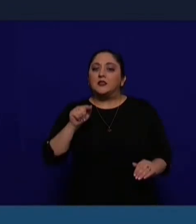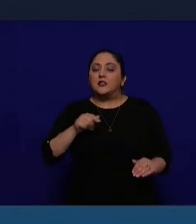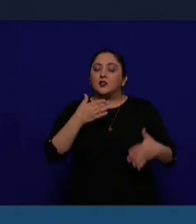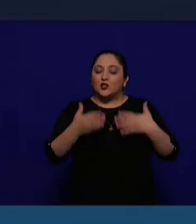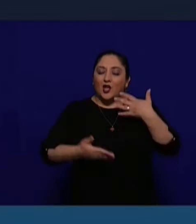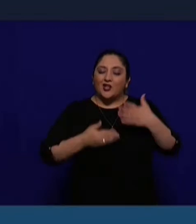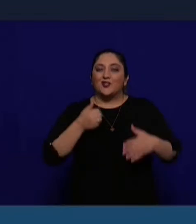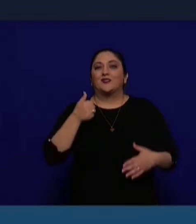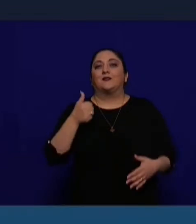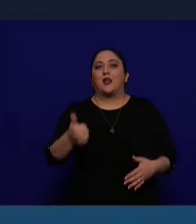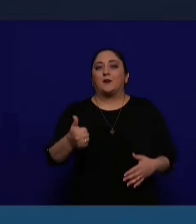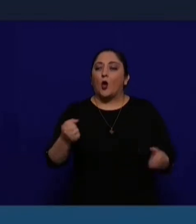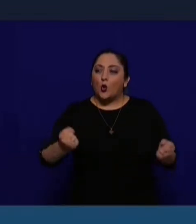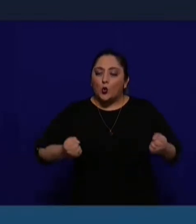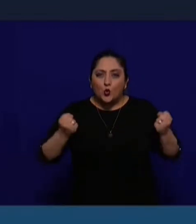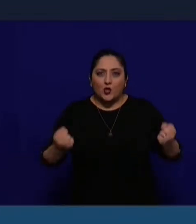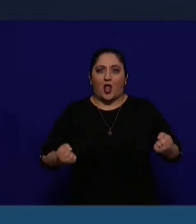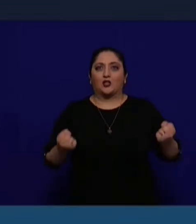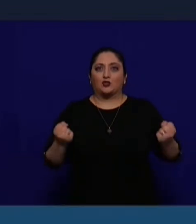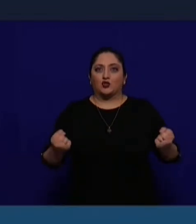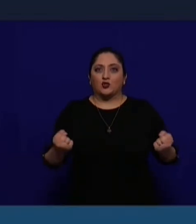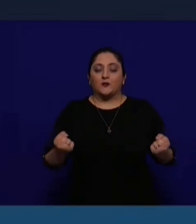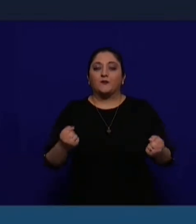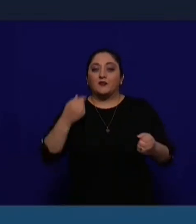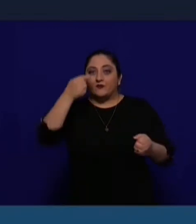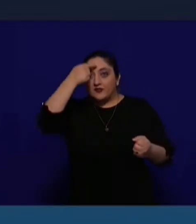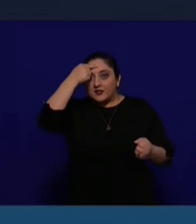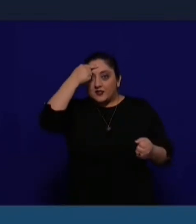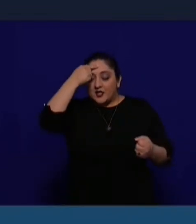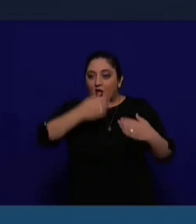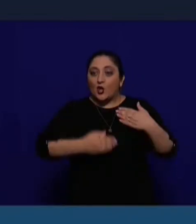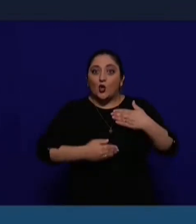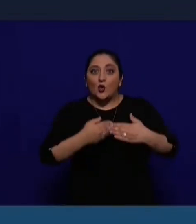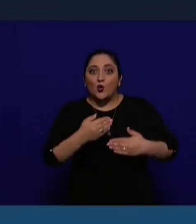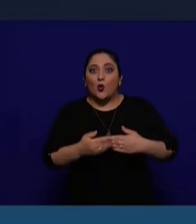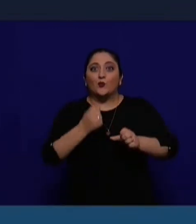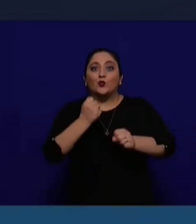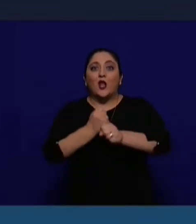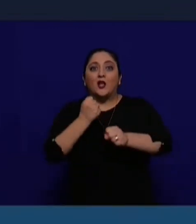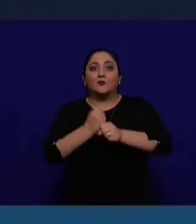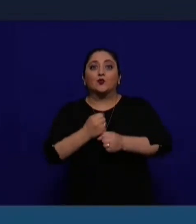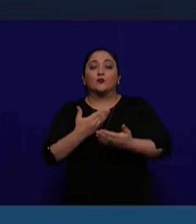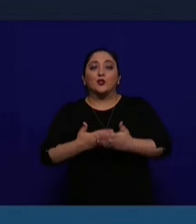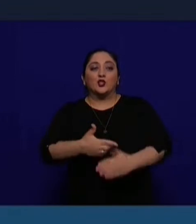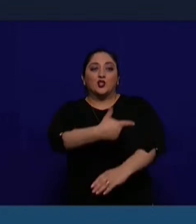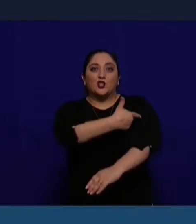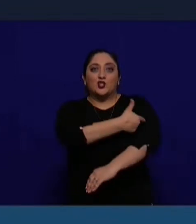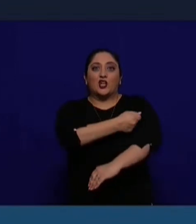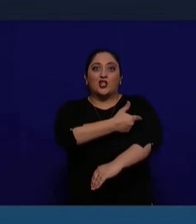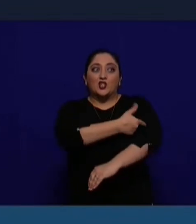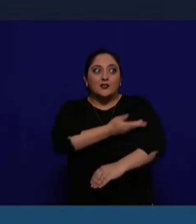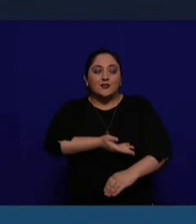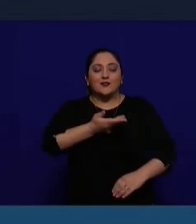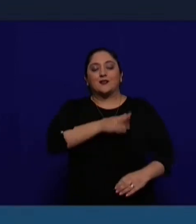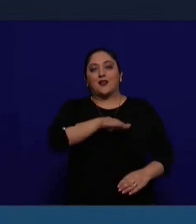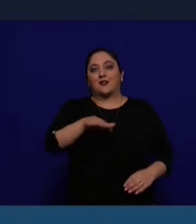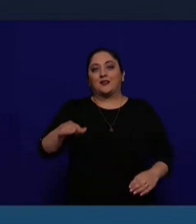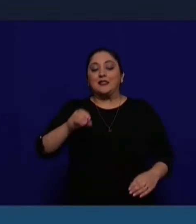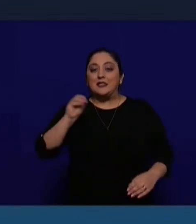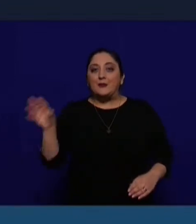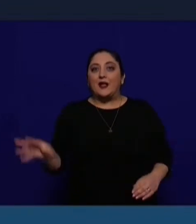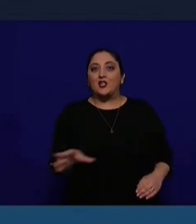ħafna, xi ħaġa inkoraġġanti u li din tkomplina bil-ħeġġa biex aħna nkomplu nlaqmu iktar persuni speċjalment dawk li għandhom